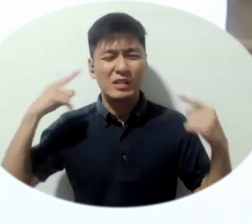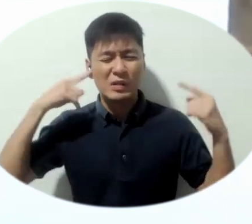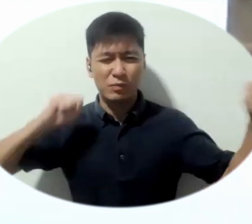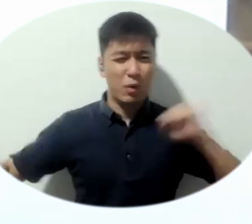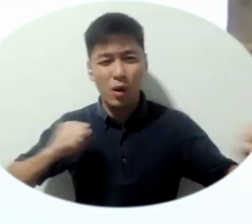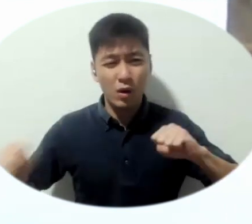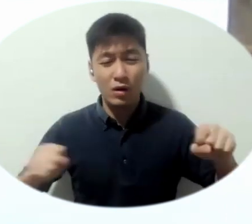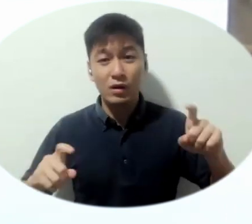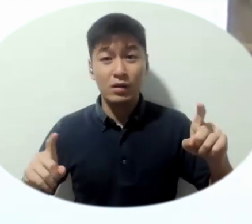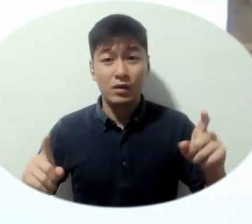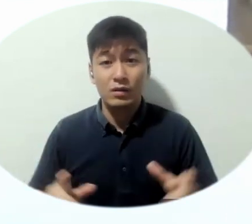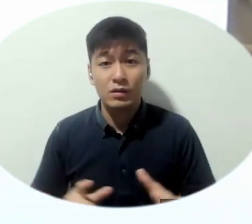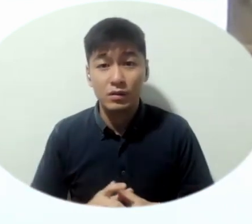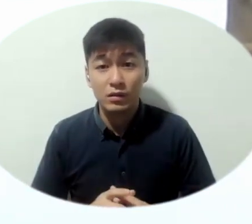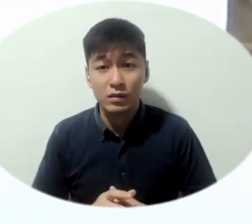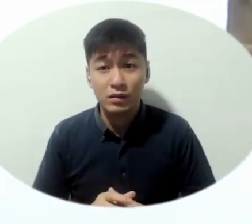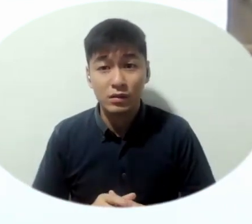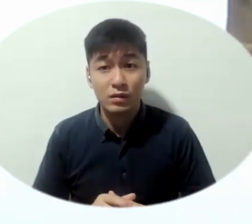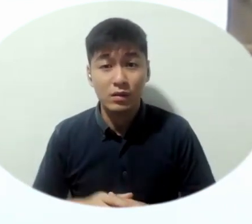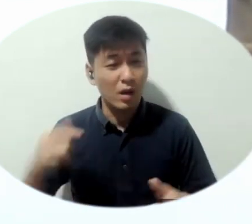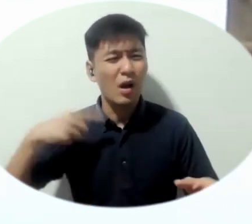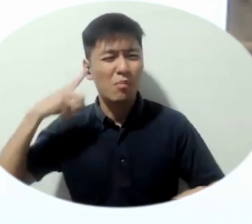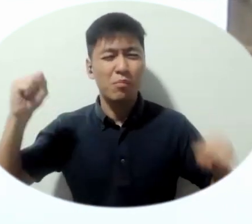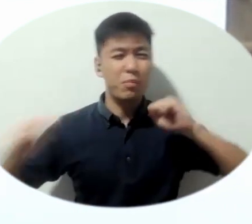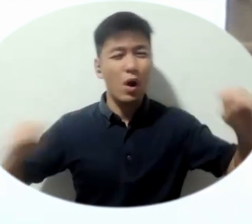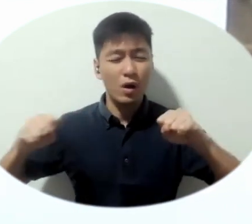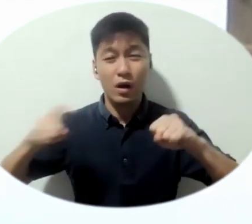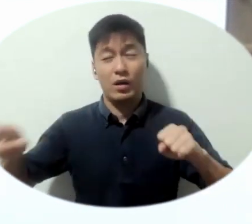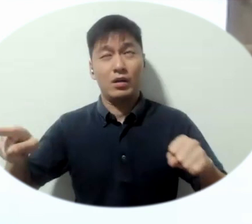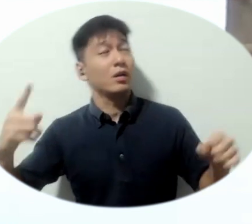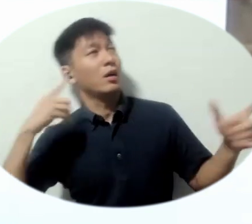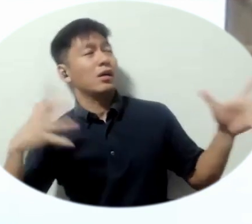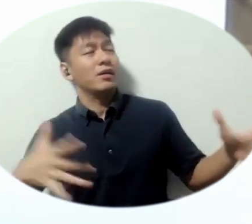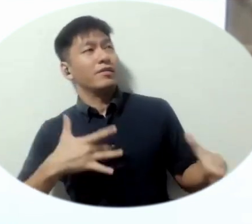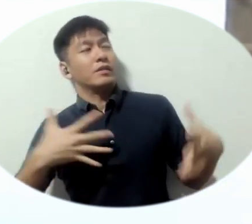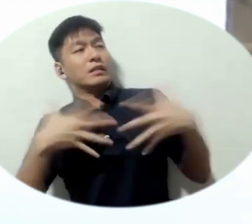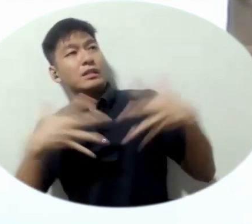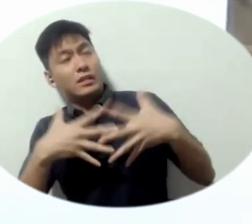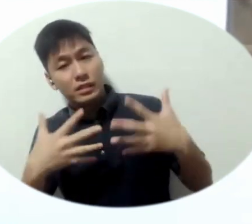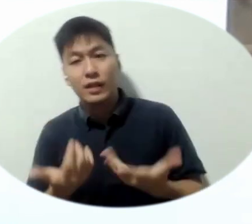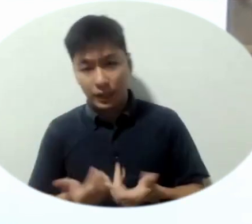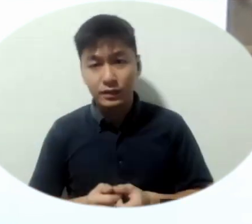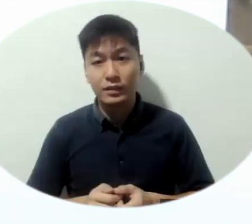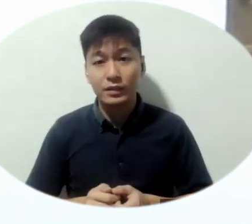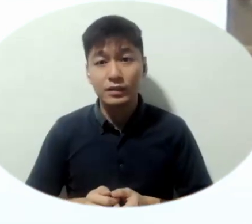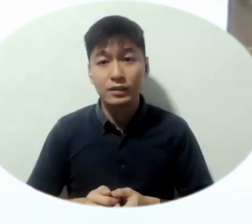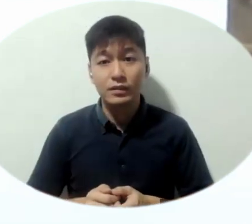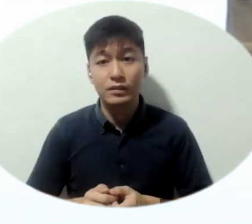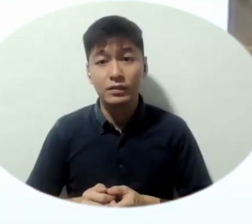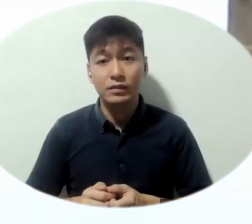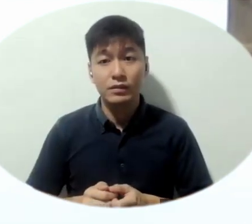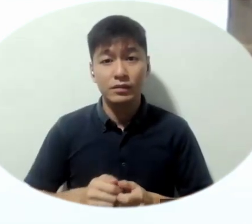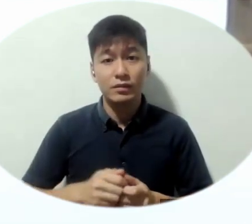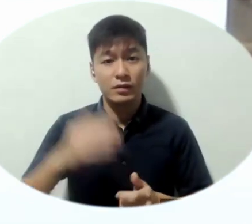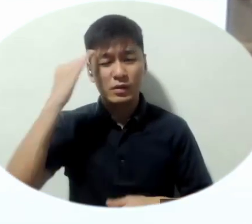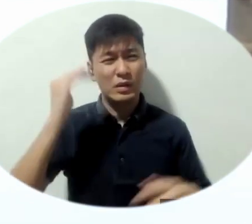cannot be hidden, like just the rockets, the missiles, especially at the middle of the night, and not